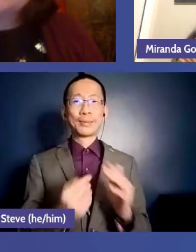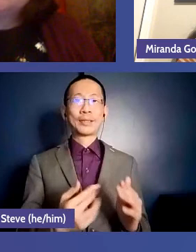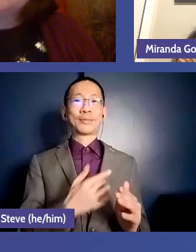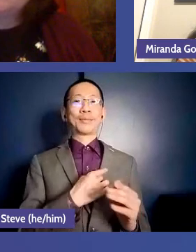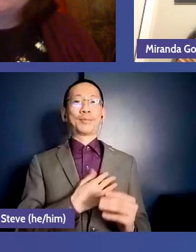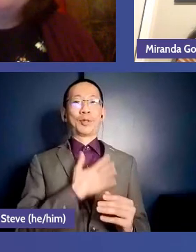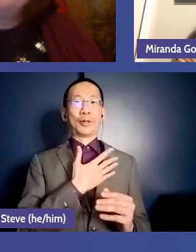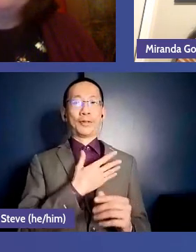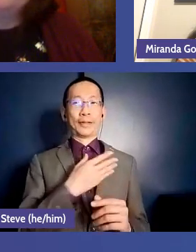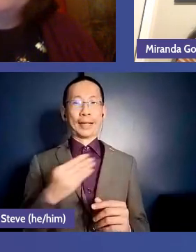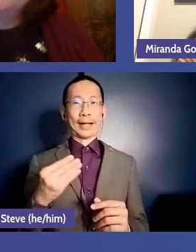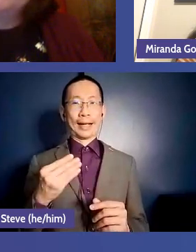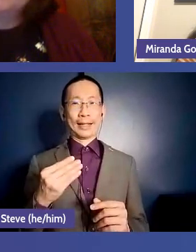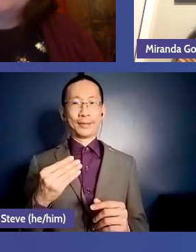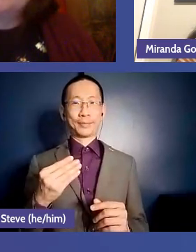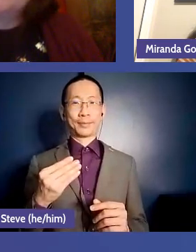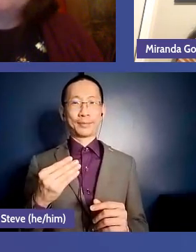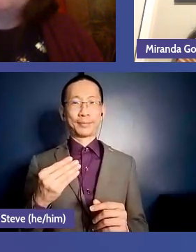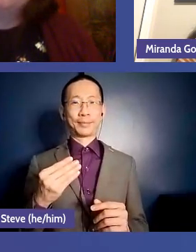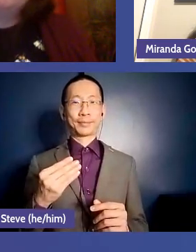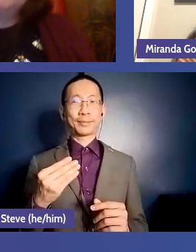and